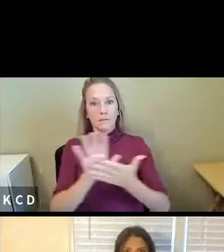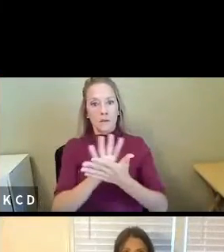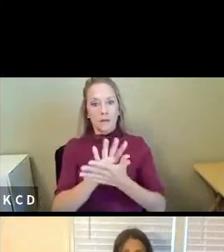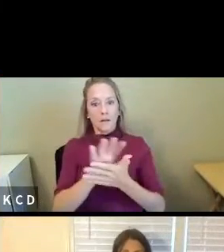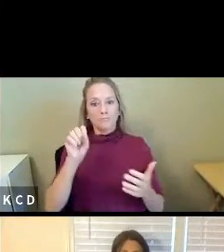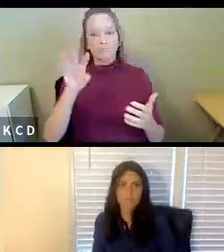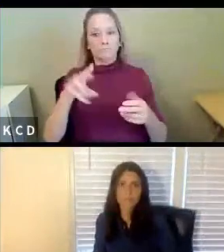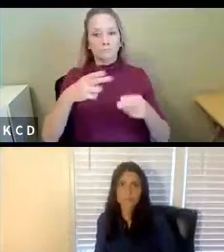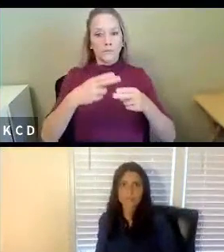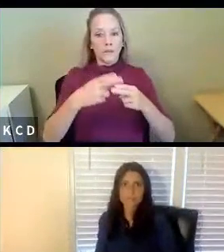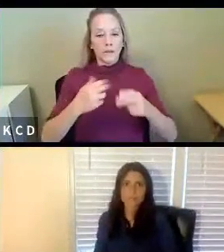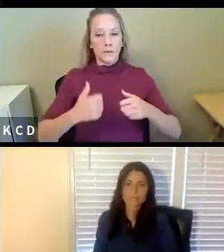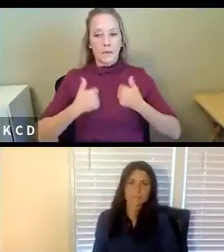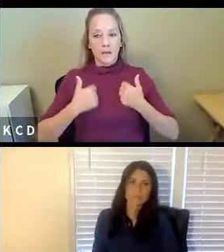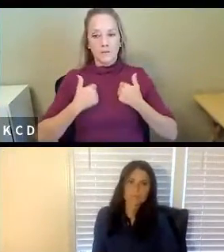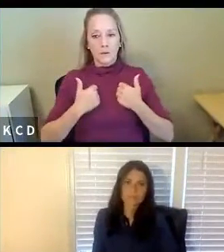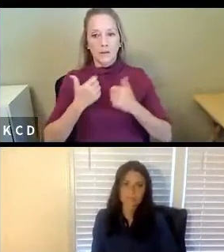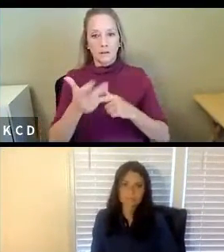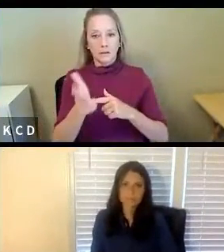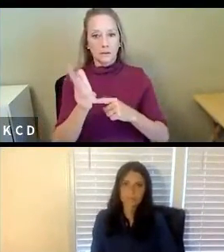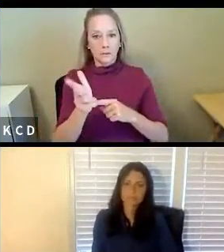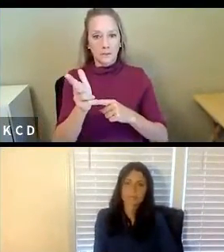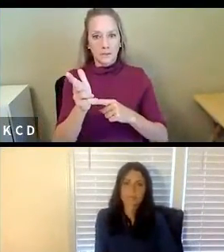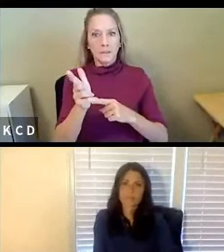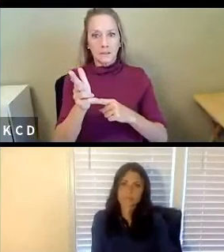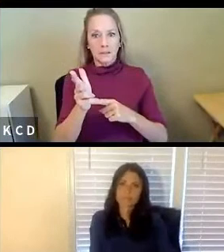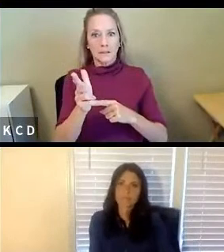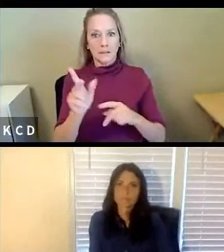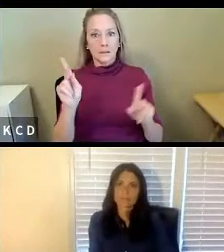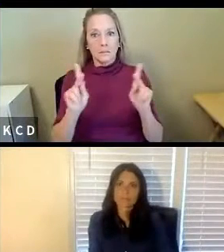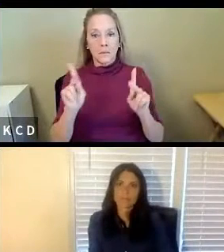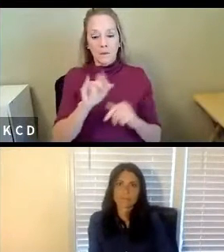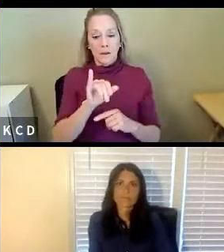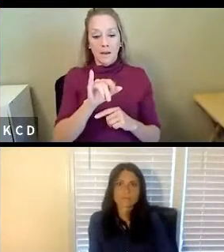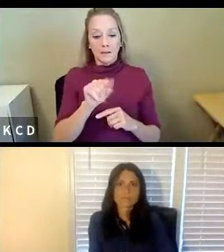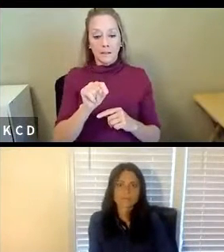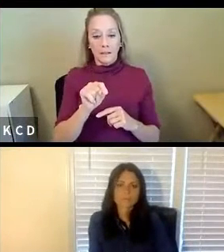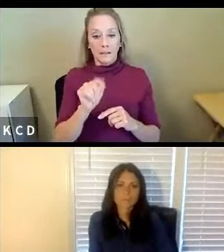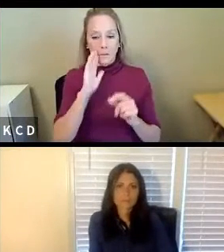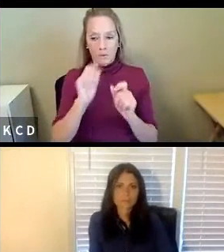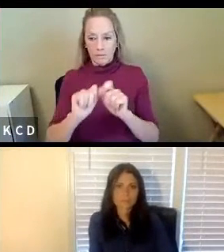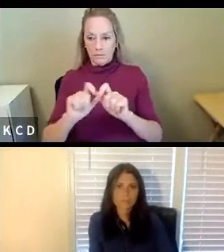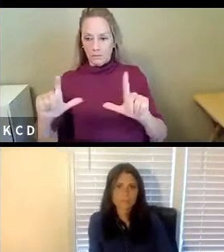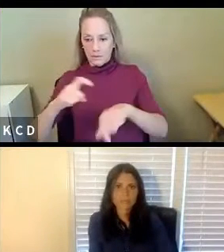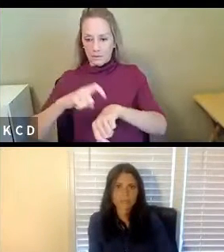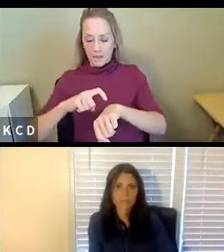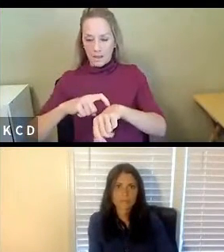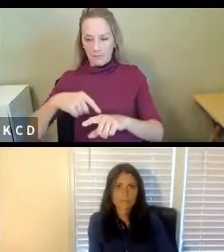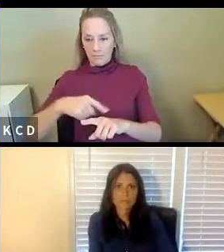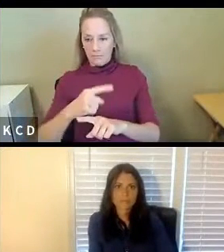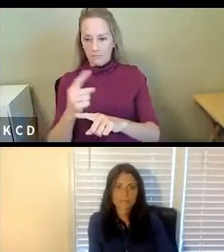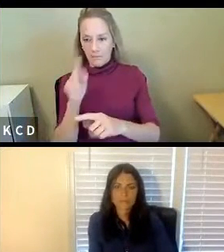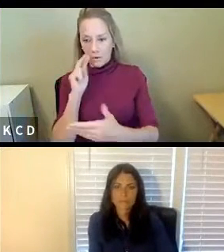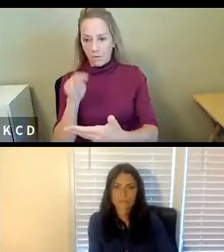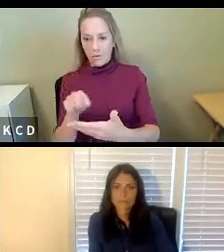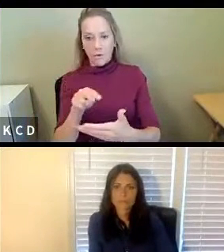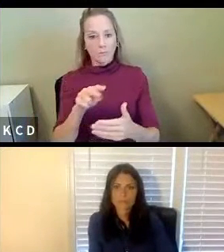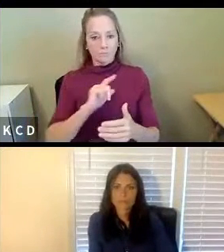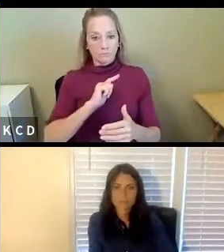name, address, and you have 3 minutes, which the folks at IT will pop up a timer, and you can get started whenever you're